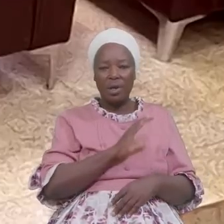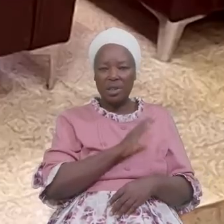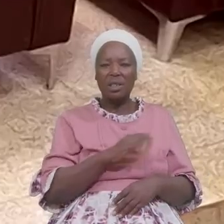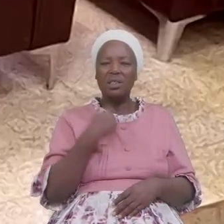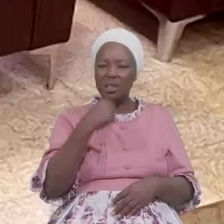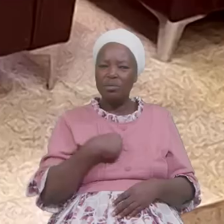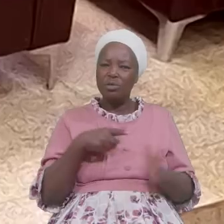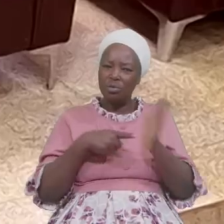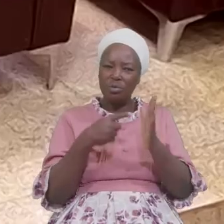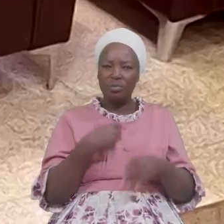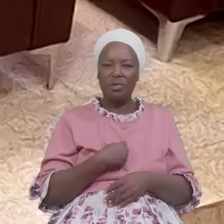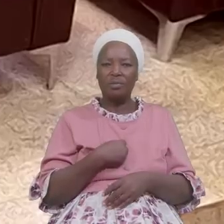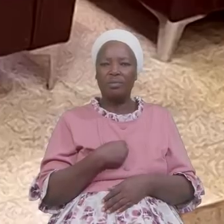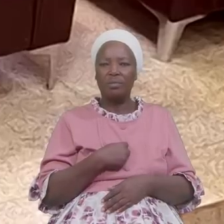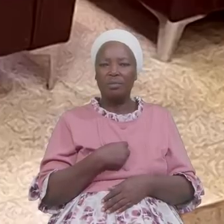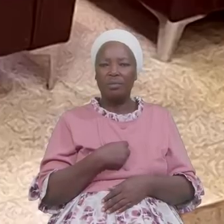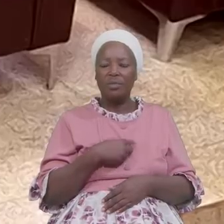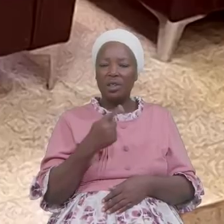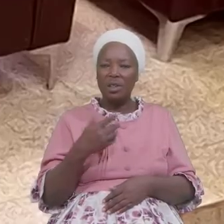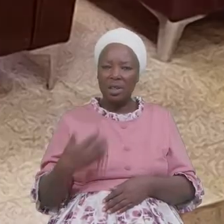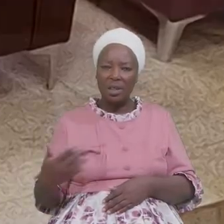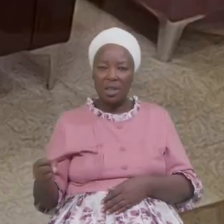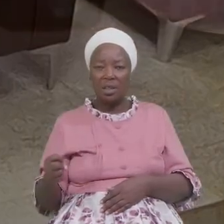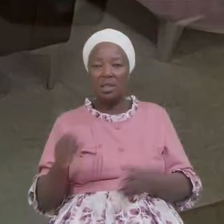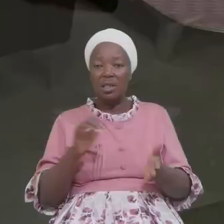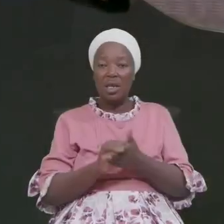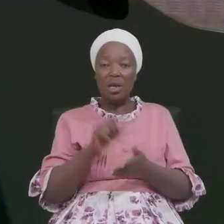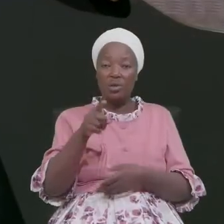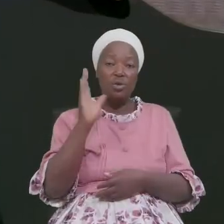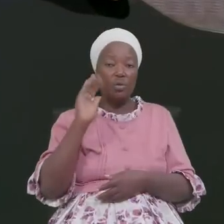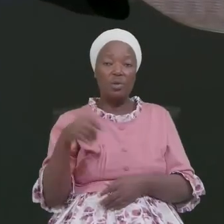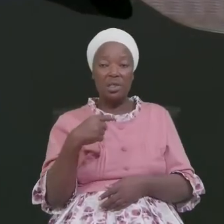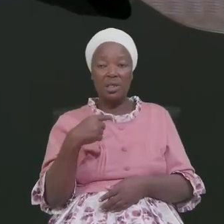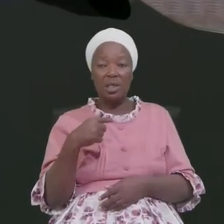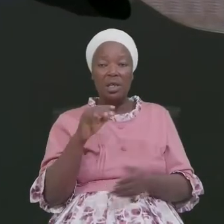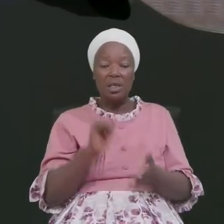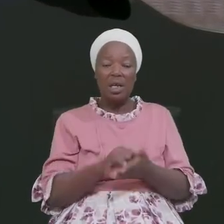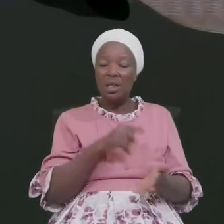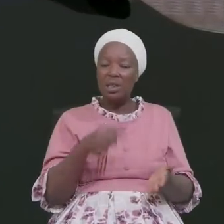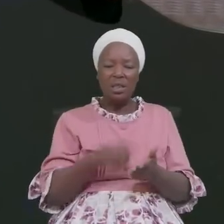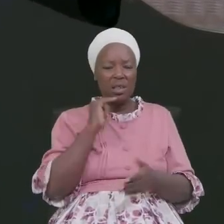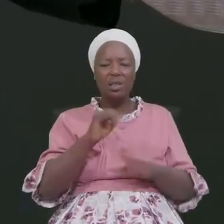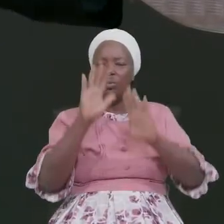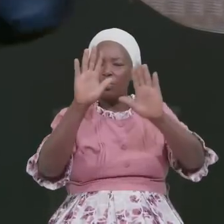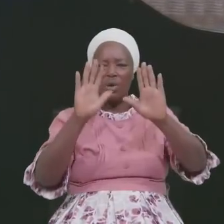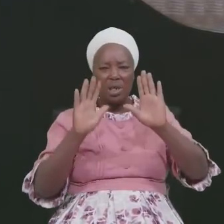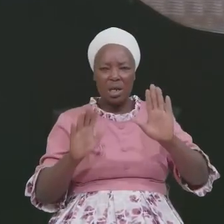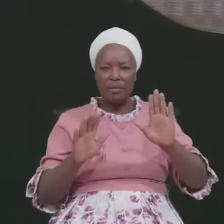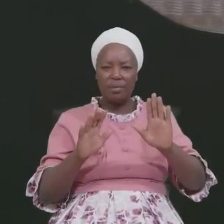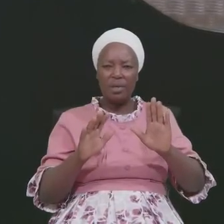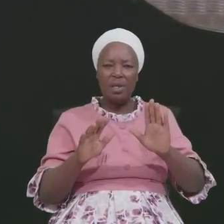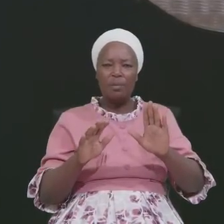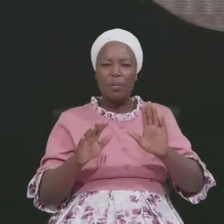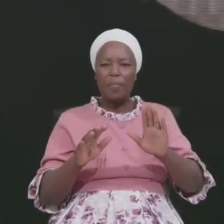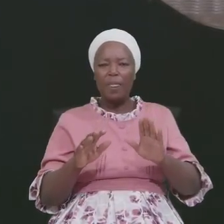me the things you will say, this is glorious. If we continue